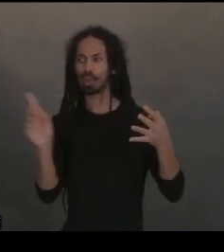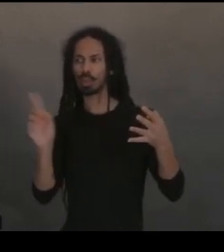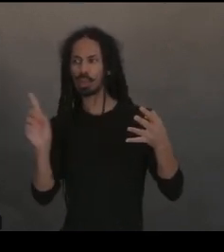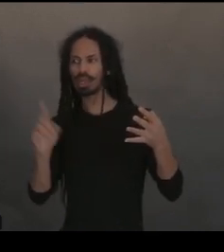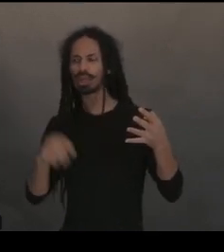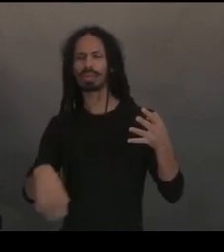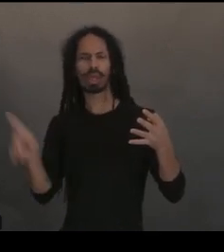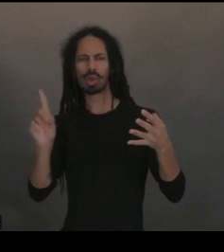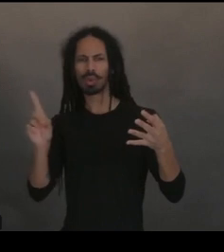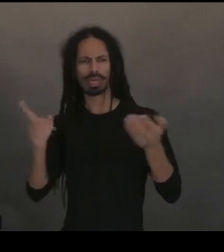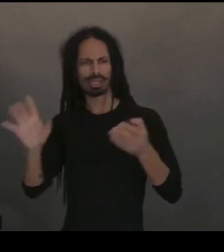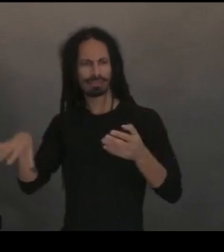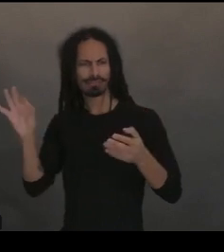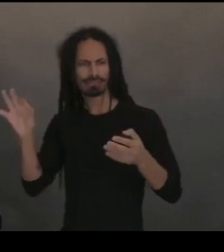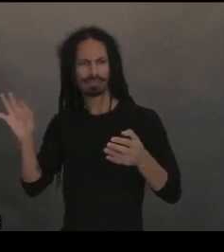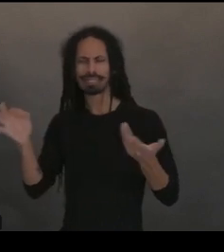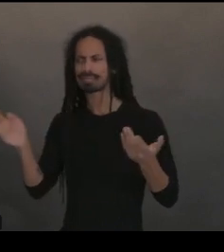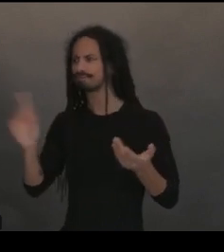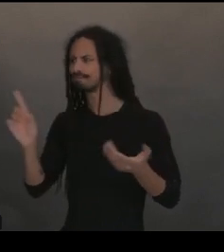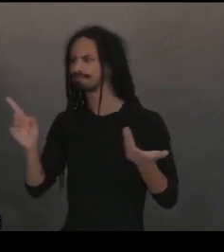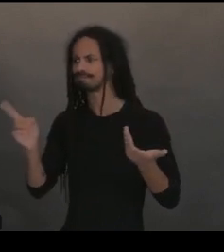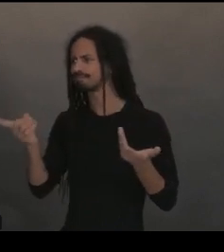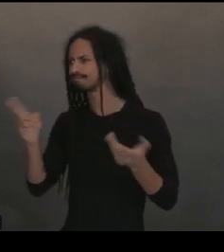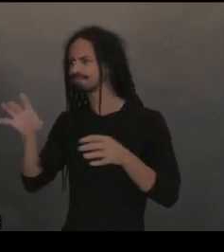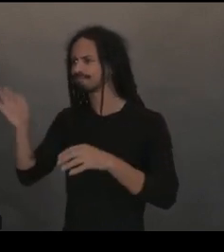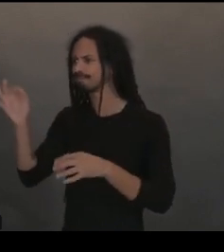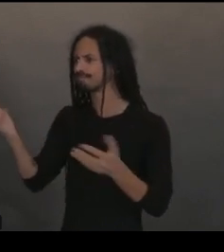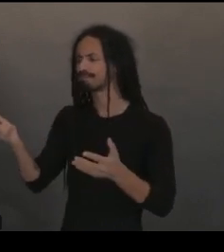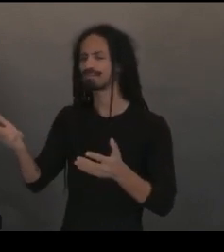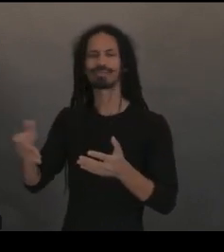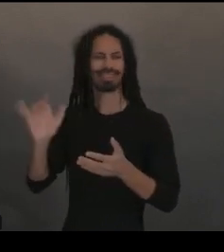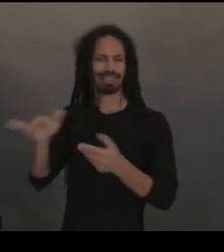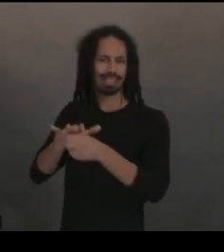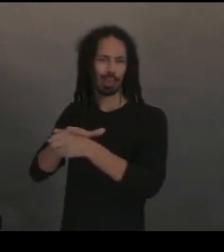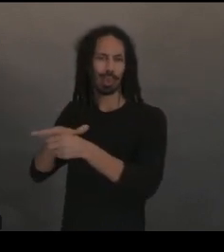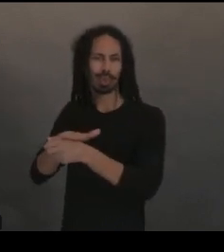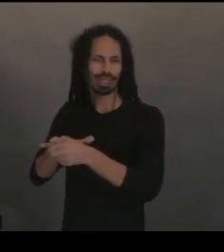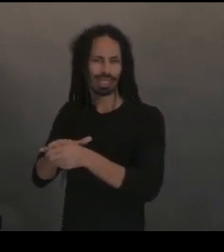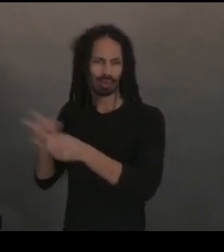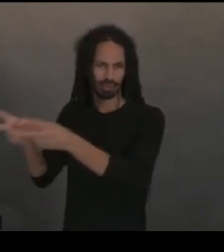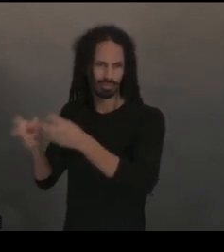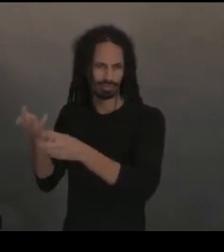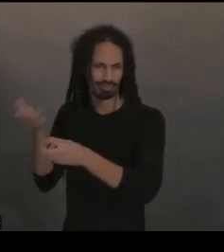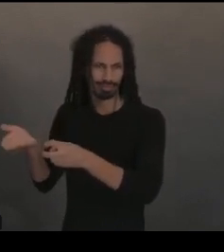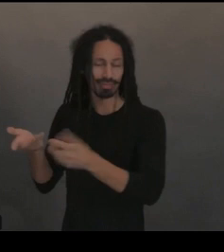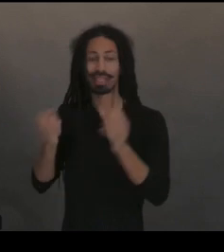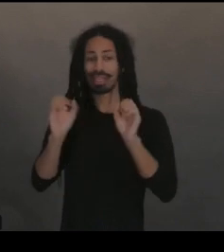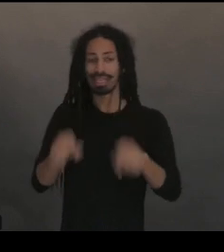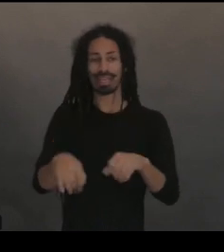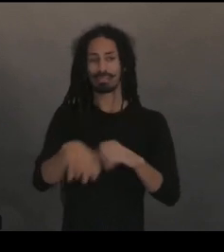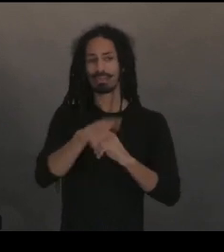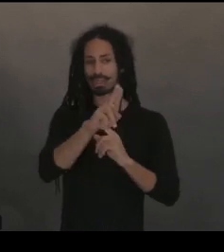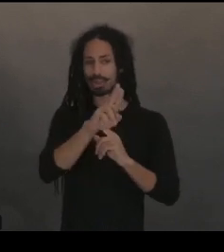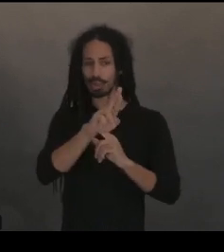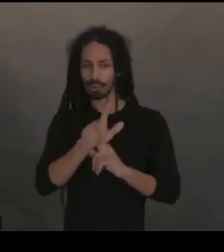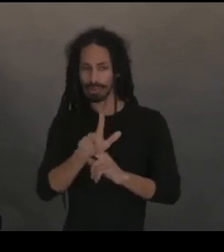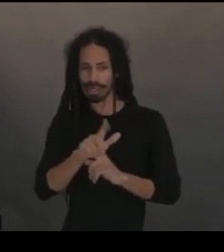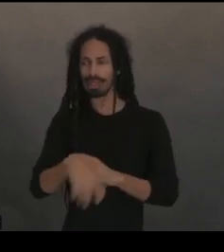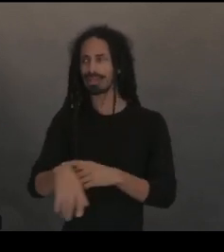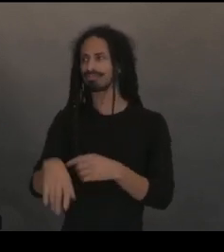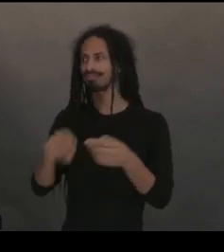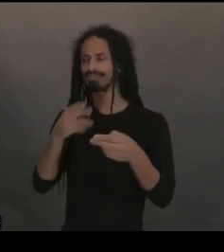retrieve this work? This is the location of the source. This could be a URL, the name of the journal,